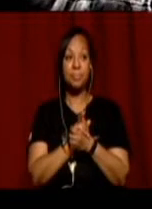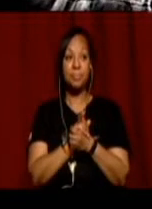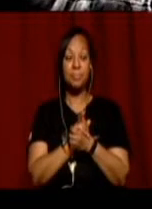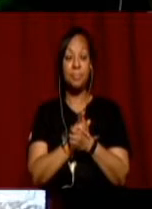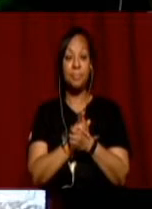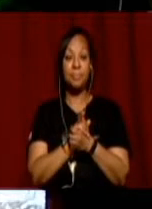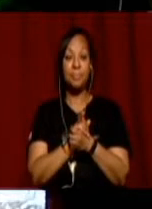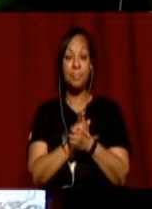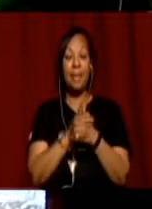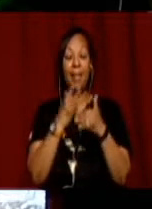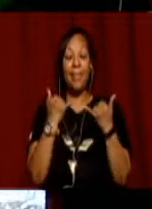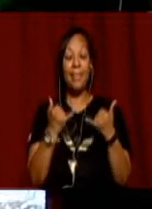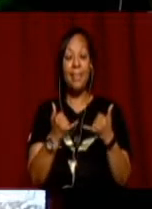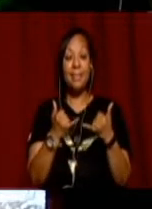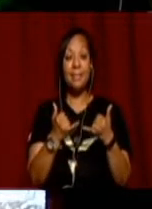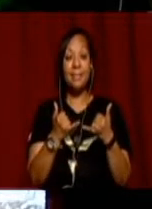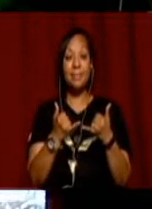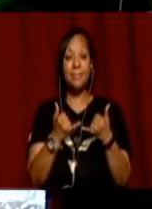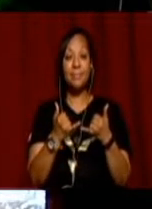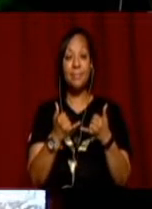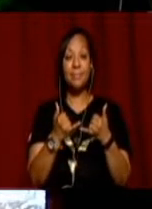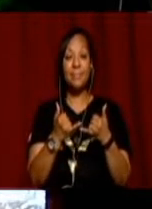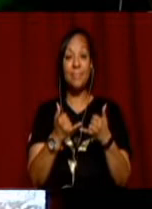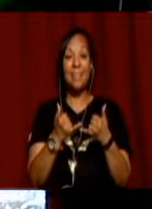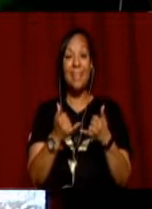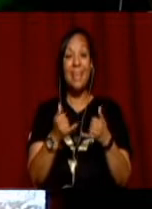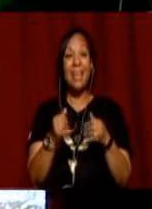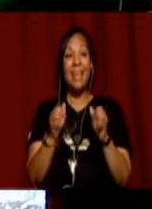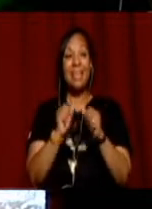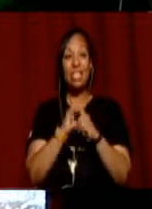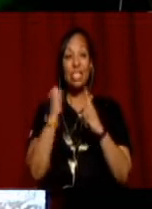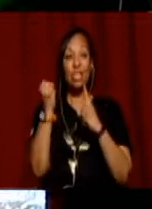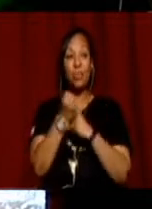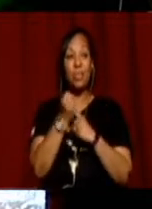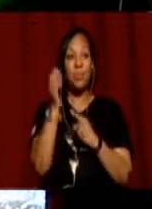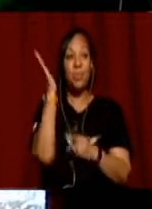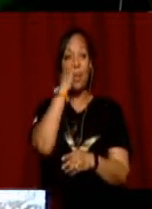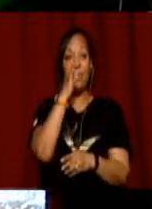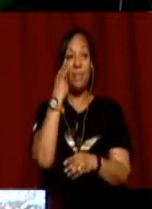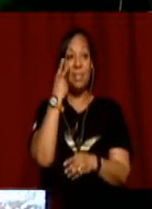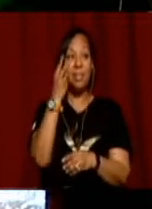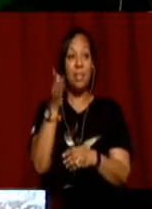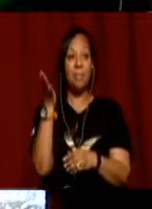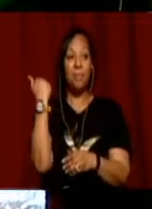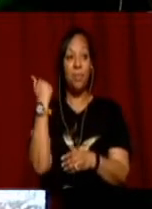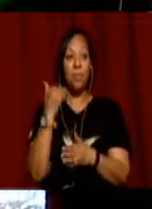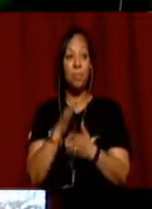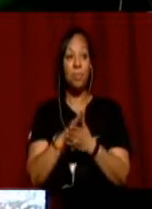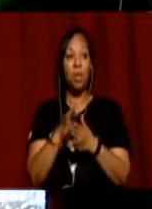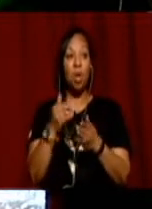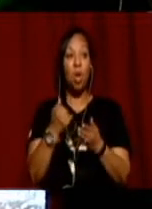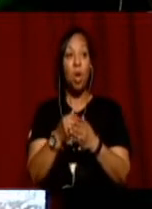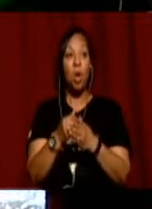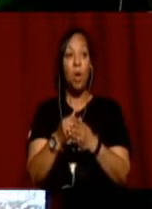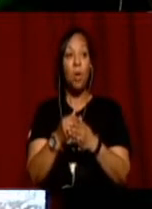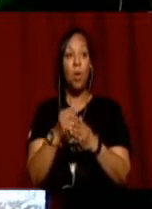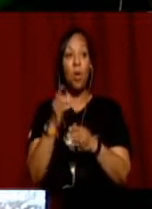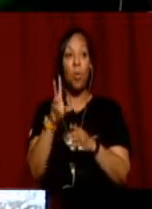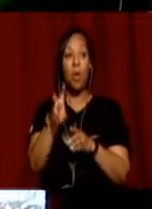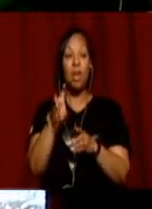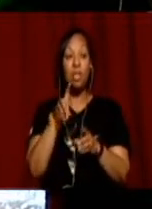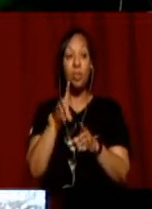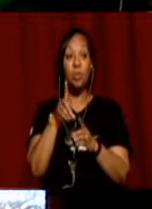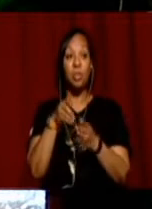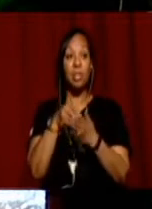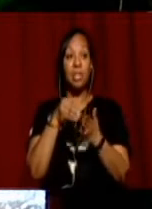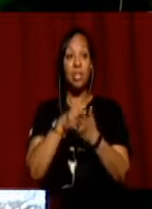This is a pandemic that we've never seen before in our lifetime. We saw it the last time 100 years ago, but none of us were